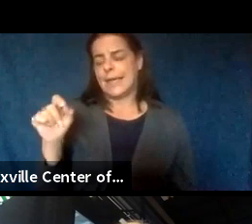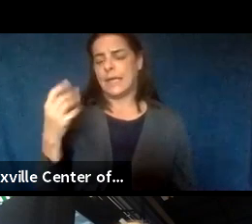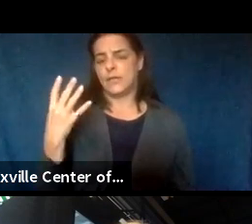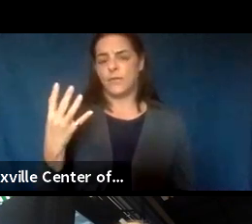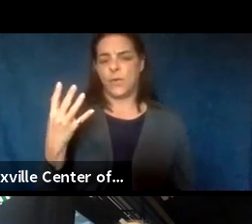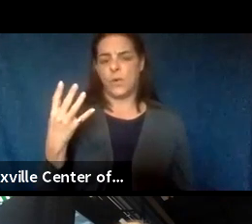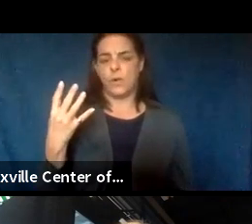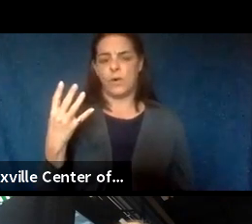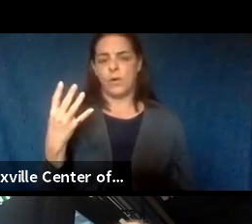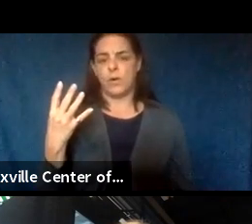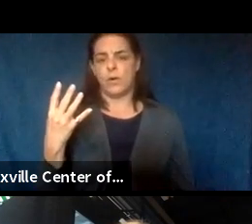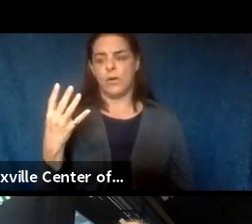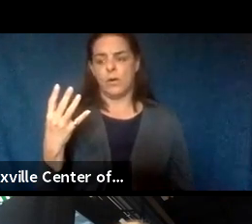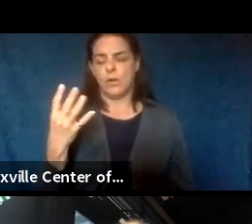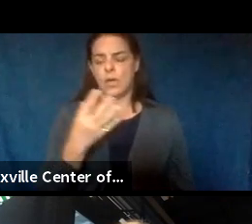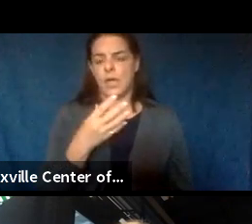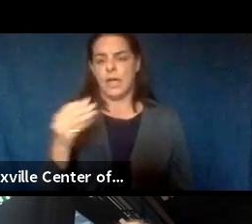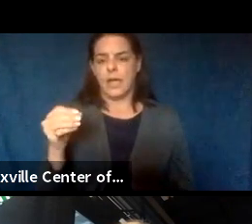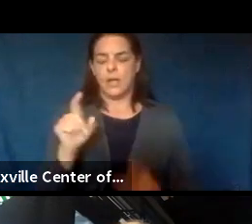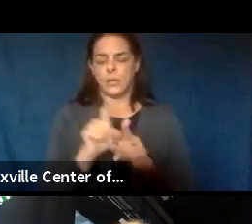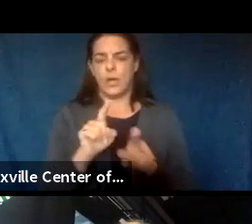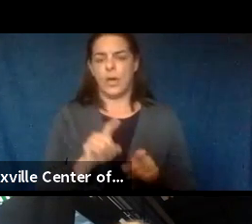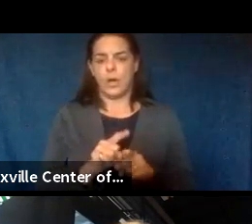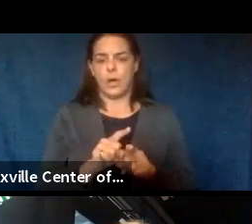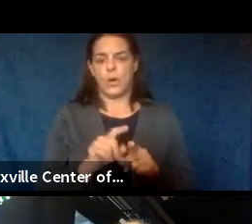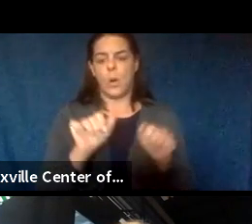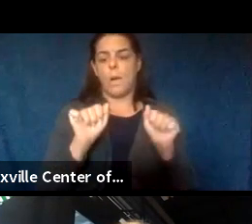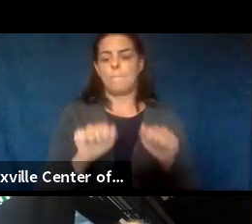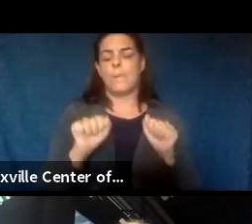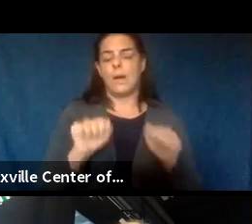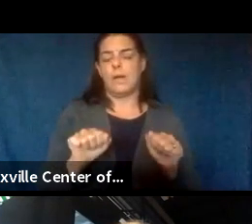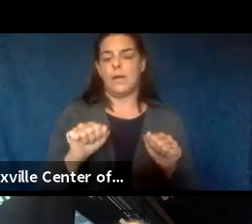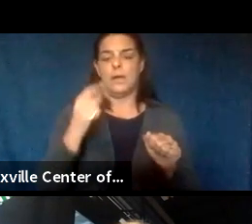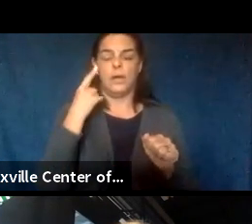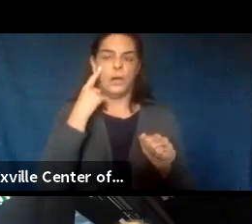2020-4, and there's also a potential for